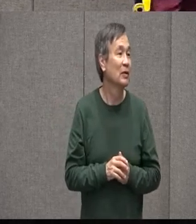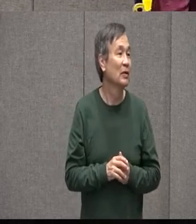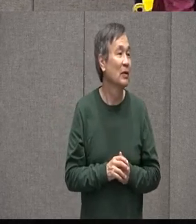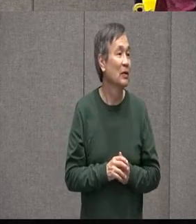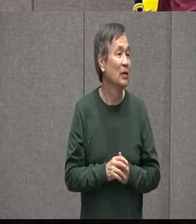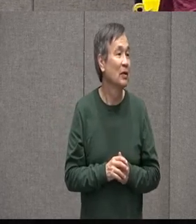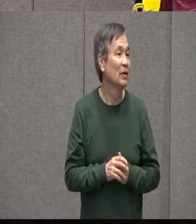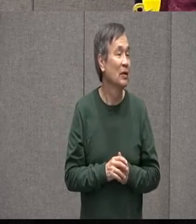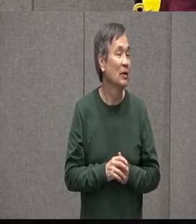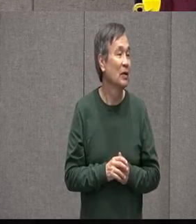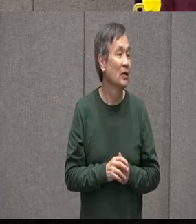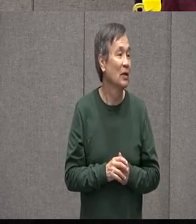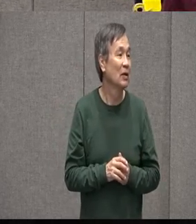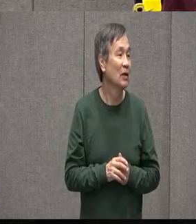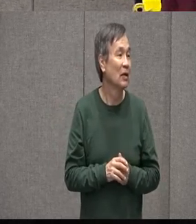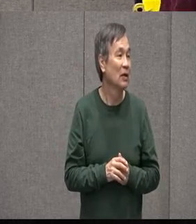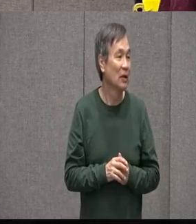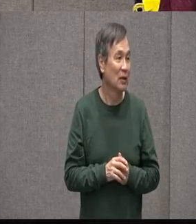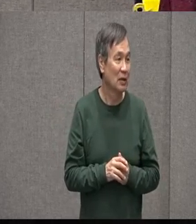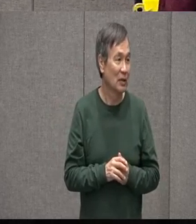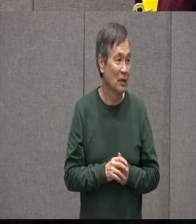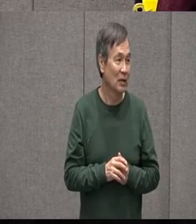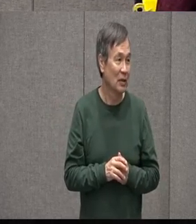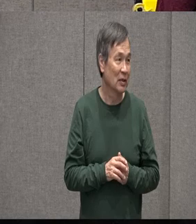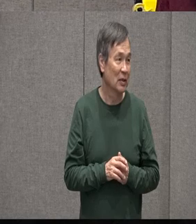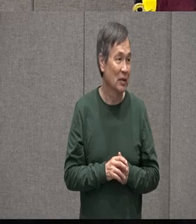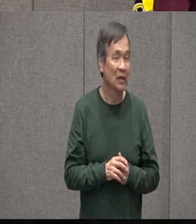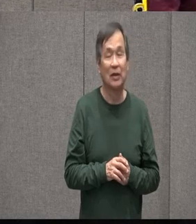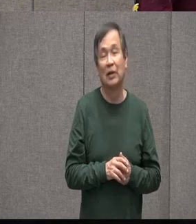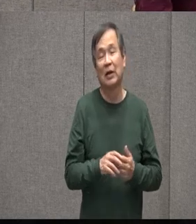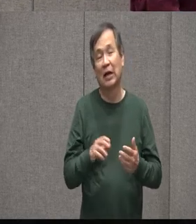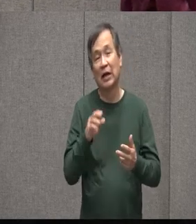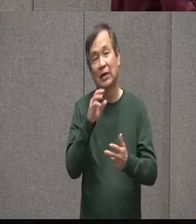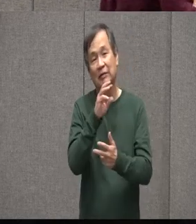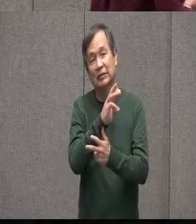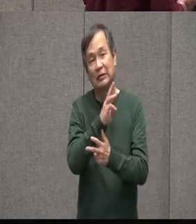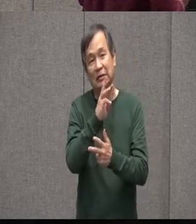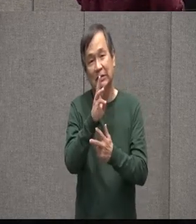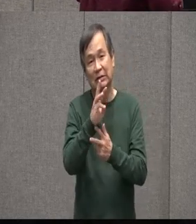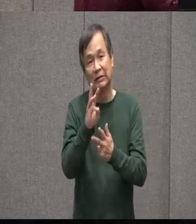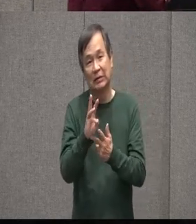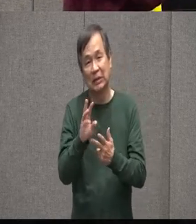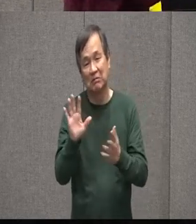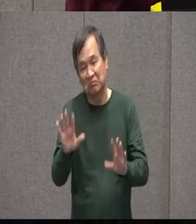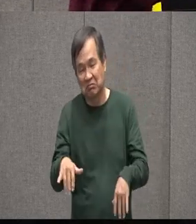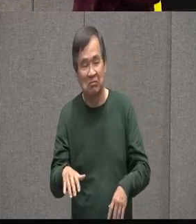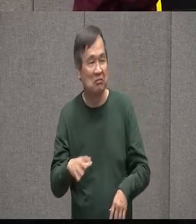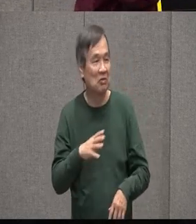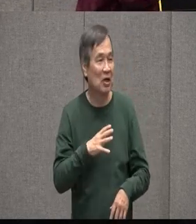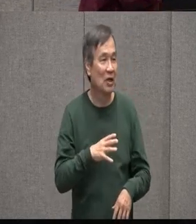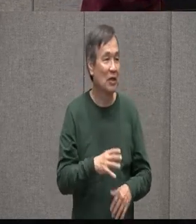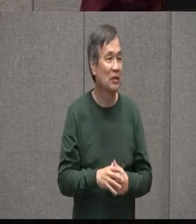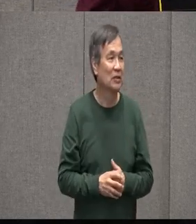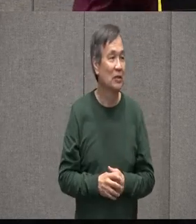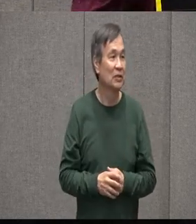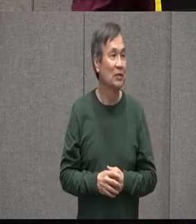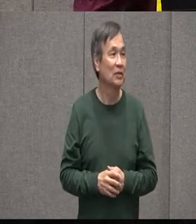I kept my sixes. Well, now I have 3 sixes, so that's something to work with. So I